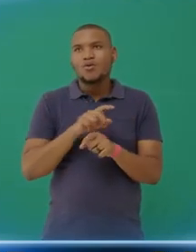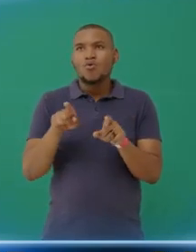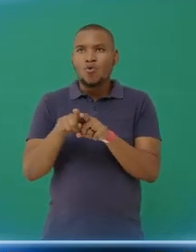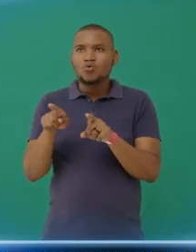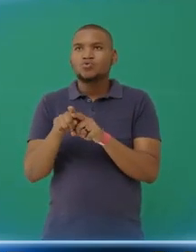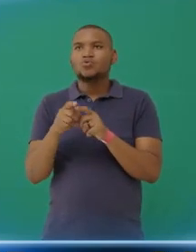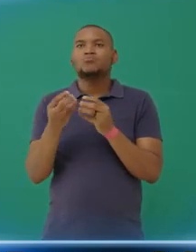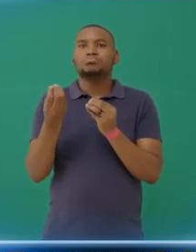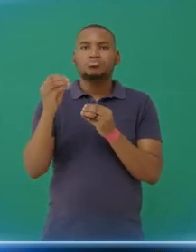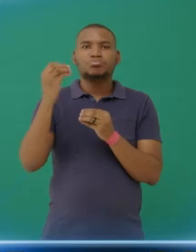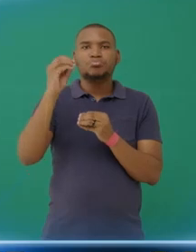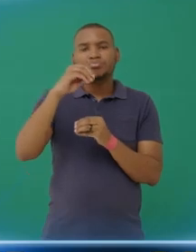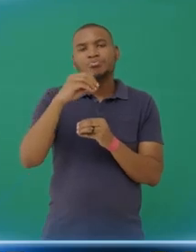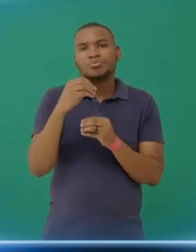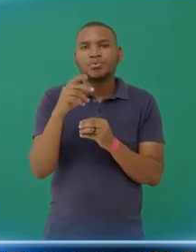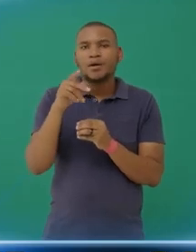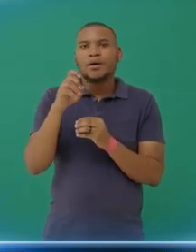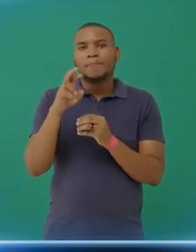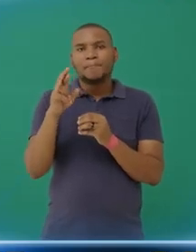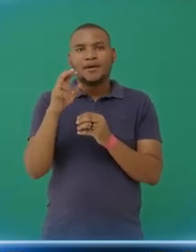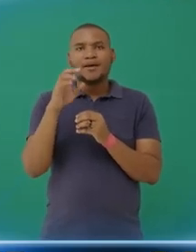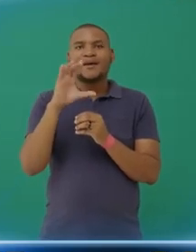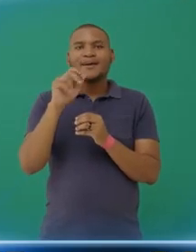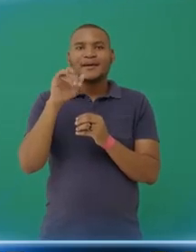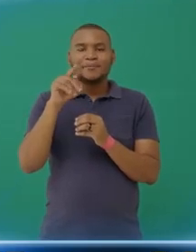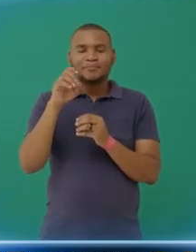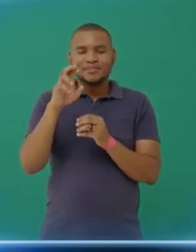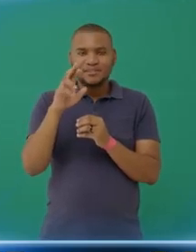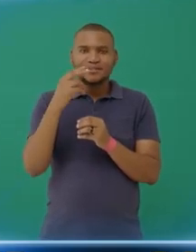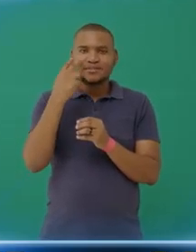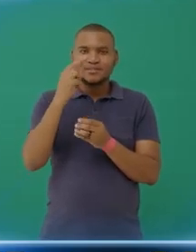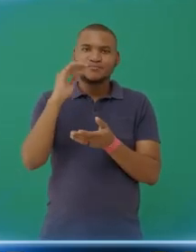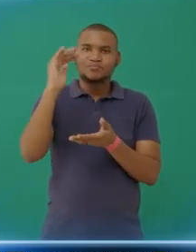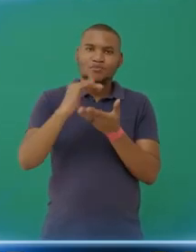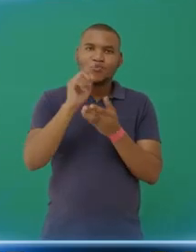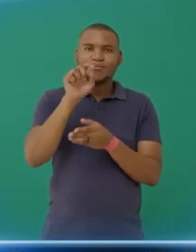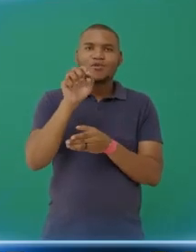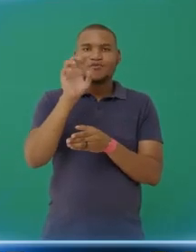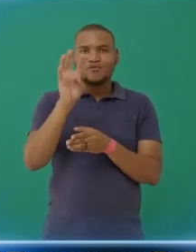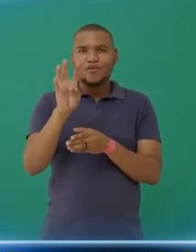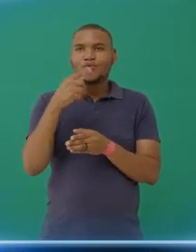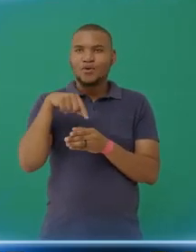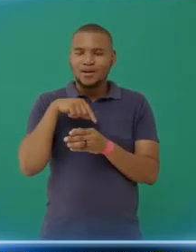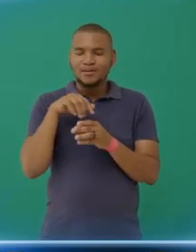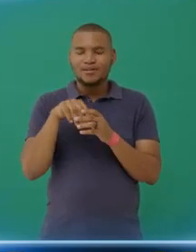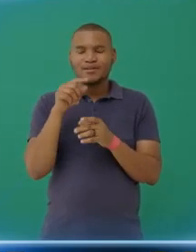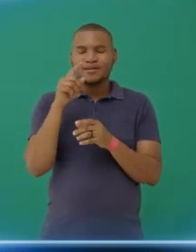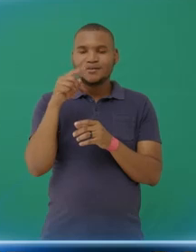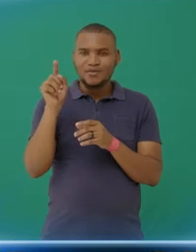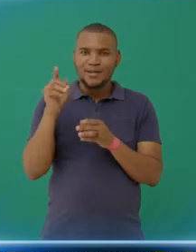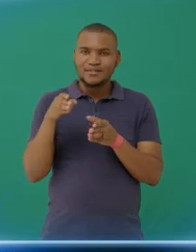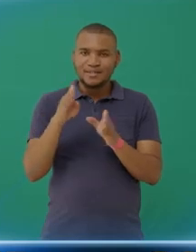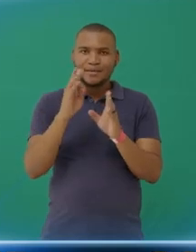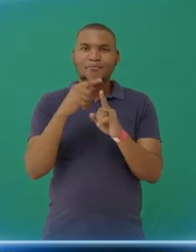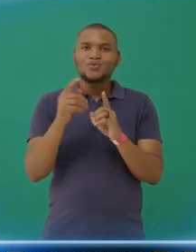double-digit increases per capita, the Western Cape actually saw a reduction of 1.4. So we are definitely in the right direction. But we have stepped